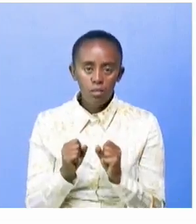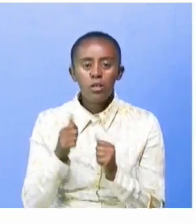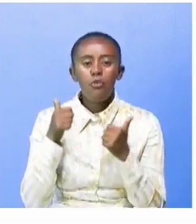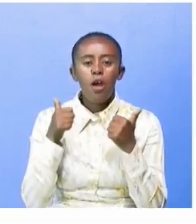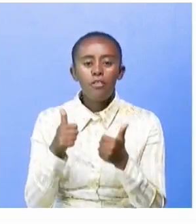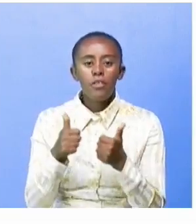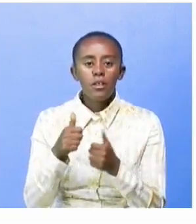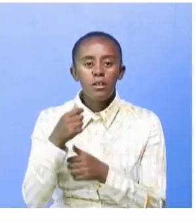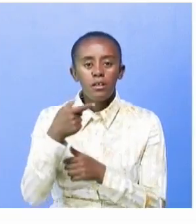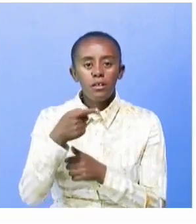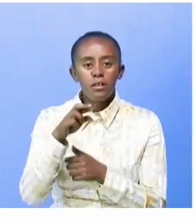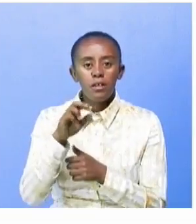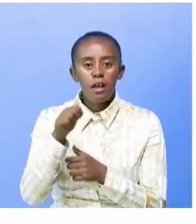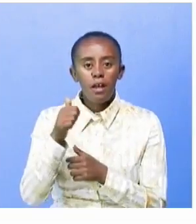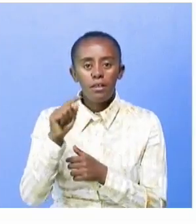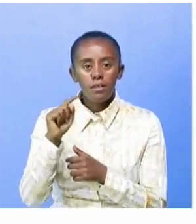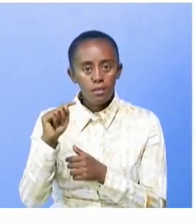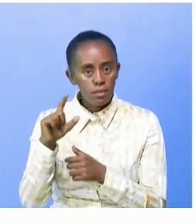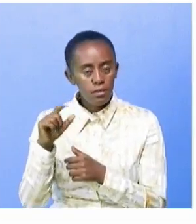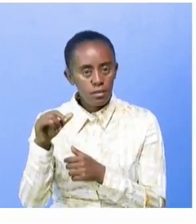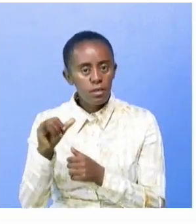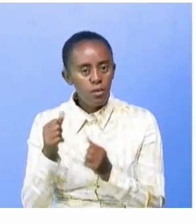greatly